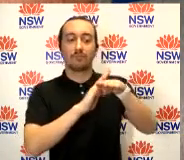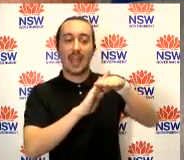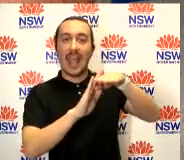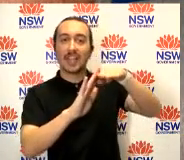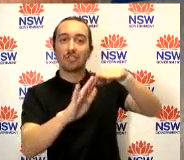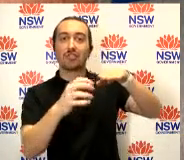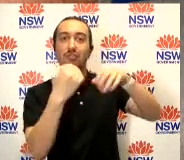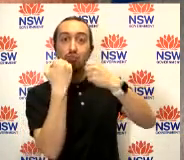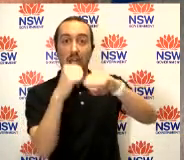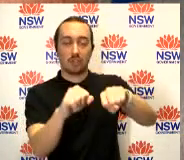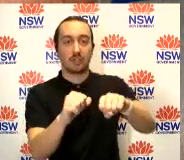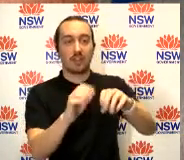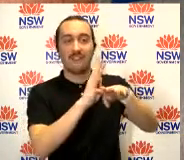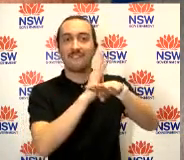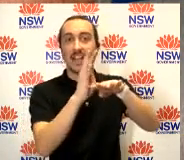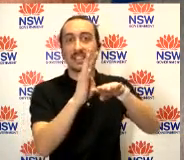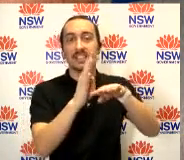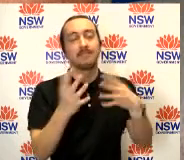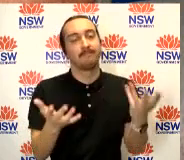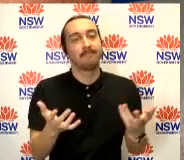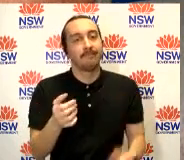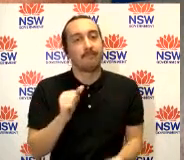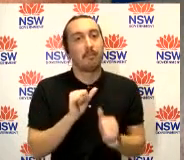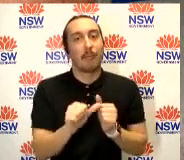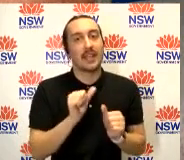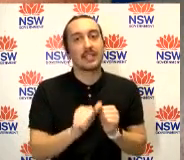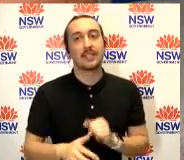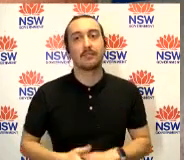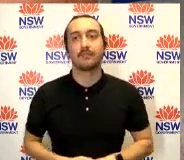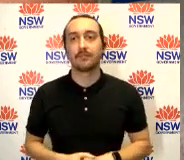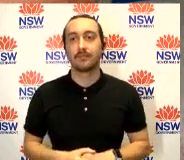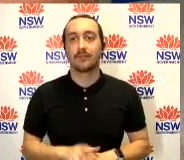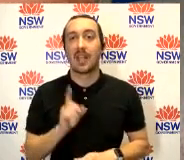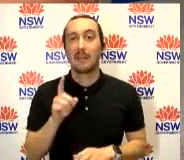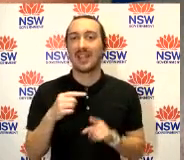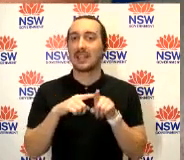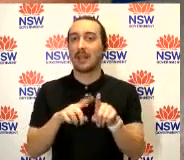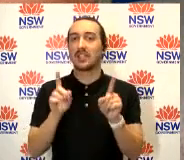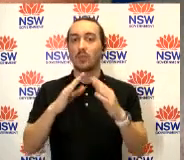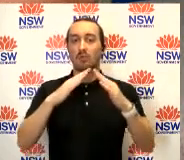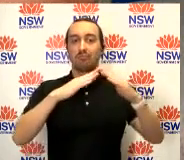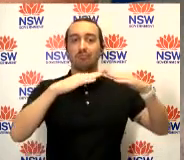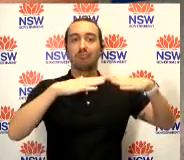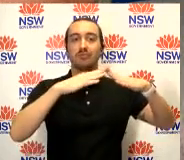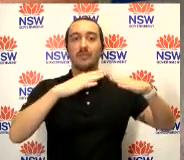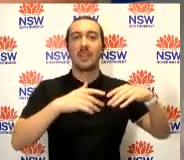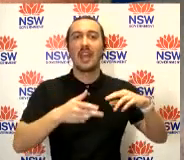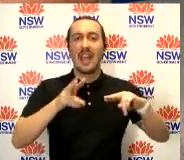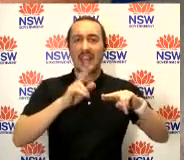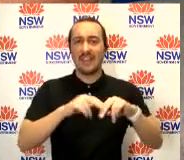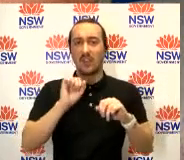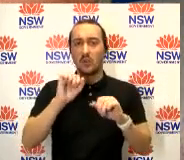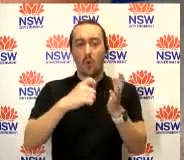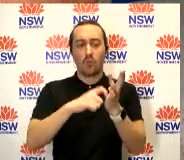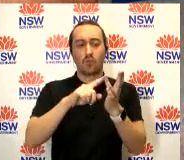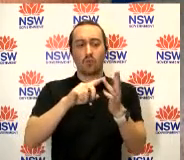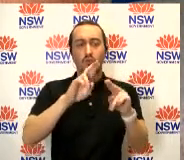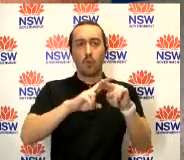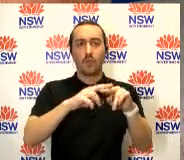I think it comes back, like you said, with the methodology and pitch of the roof, because is it 36 degrees, Josh, for roof